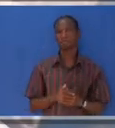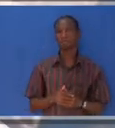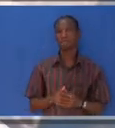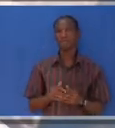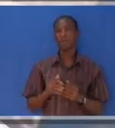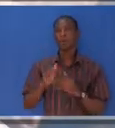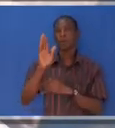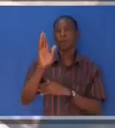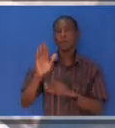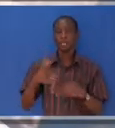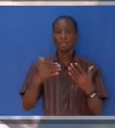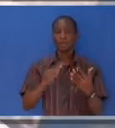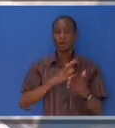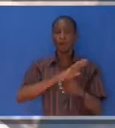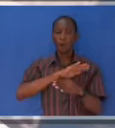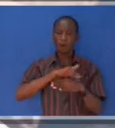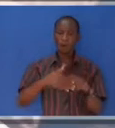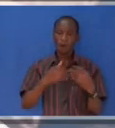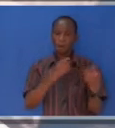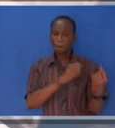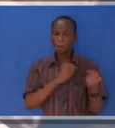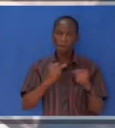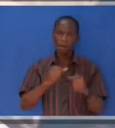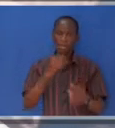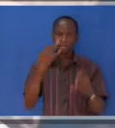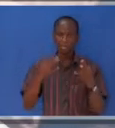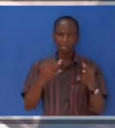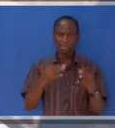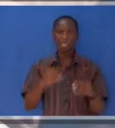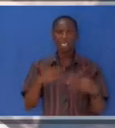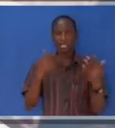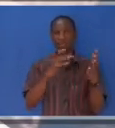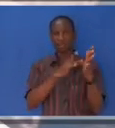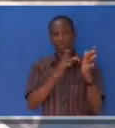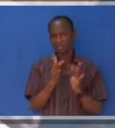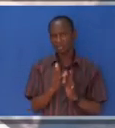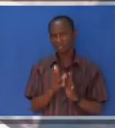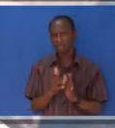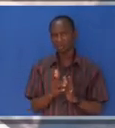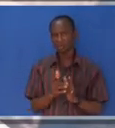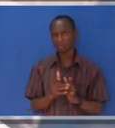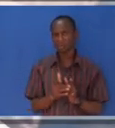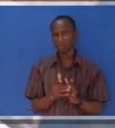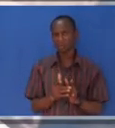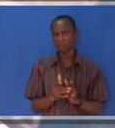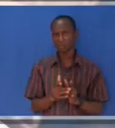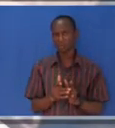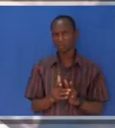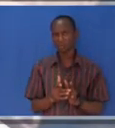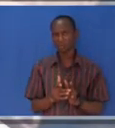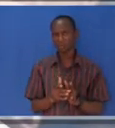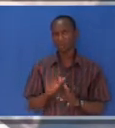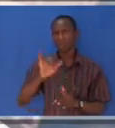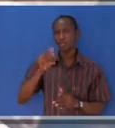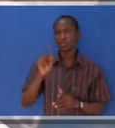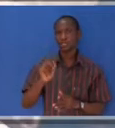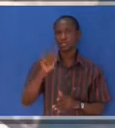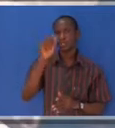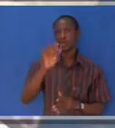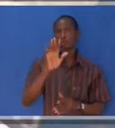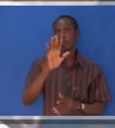oba ne nsa. Yohani asempa edinum chichemu edinum yinu. Yohani asempa edinum